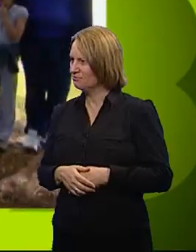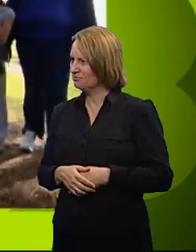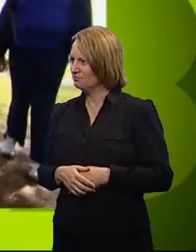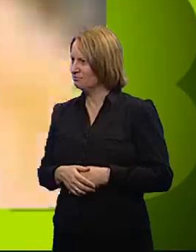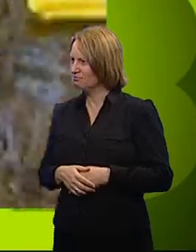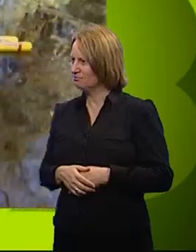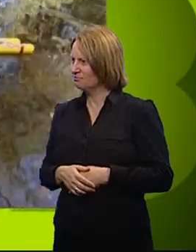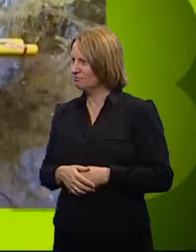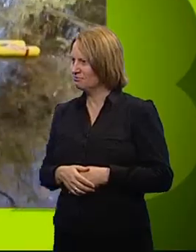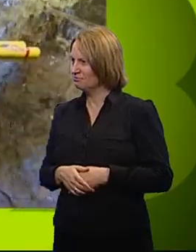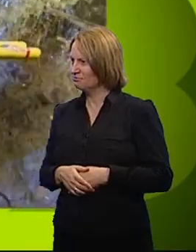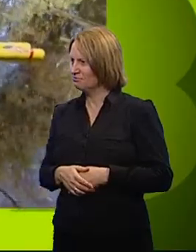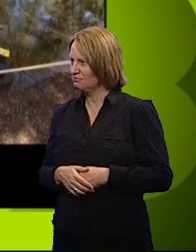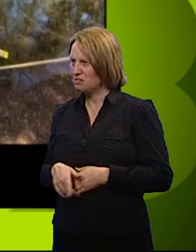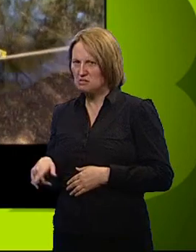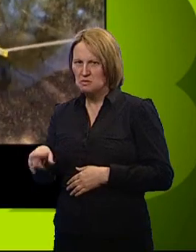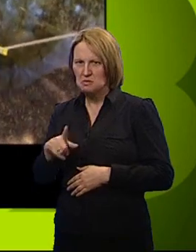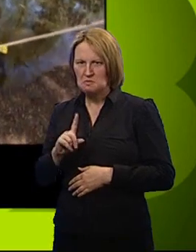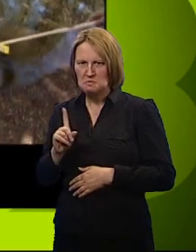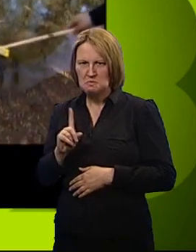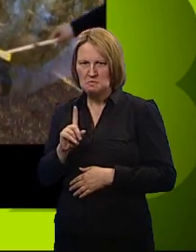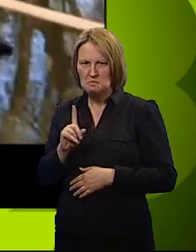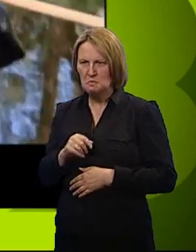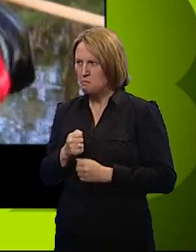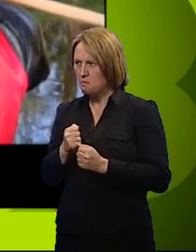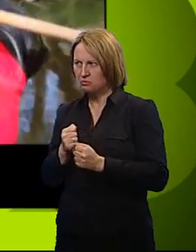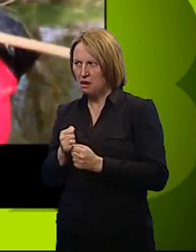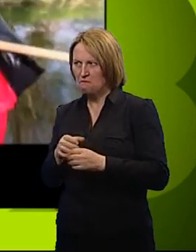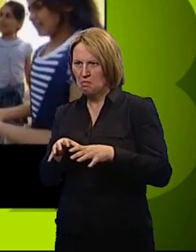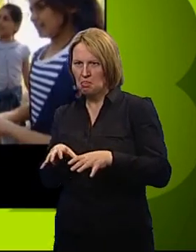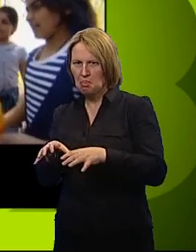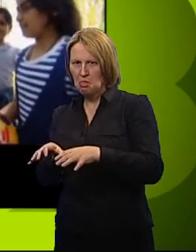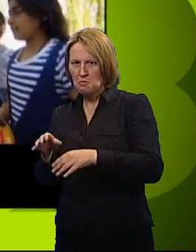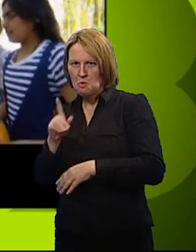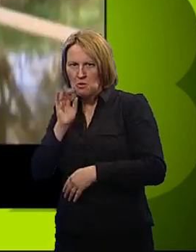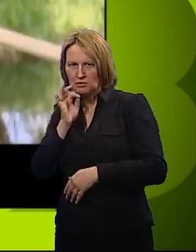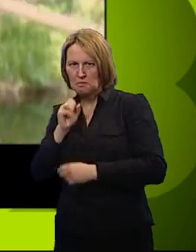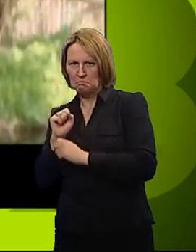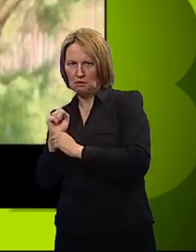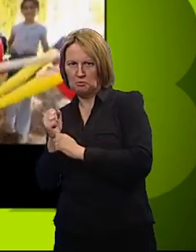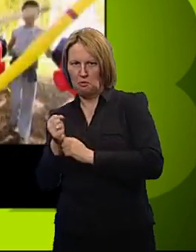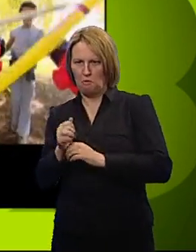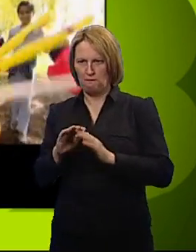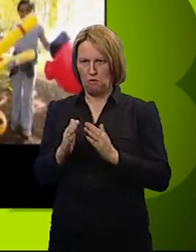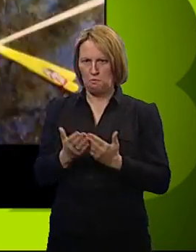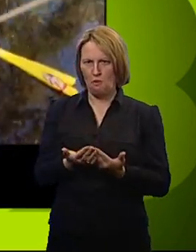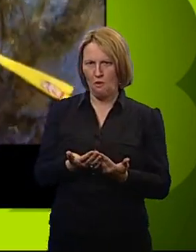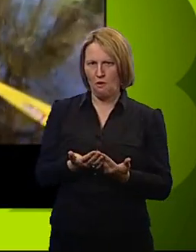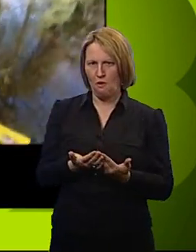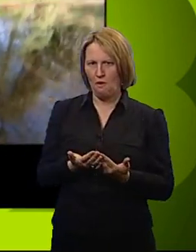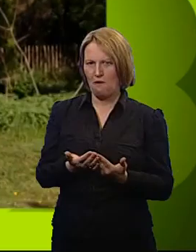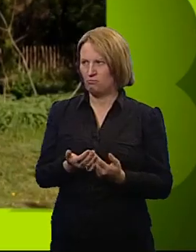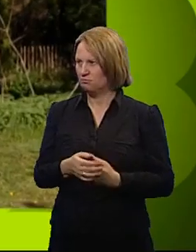Maybe. Oh, goodness. Boxing gloves! We went to the water, we found boxing gloves, we found baseball bat, and we found